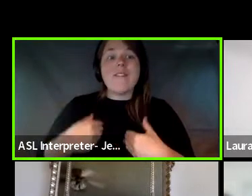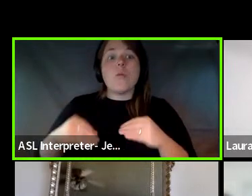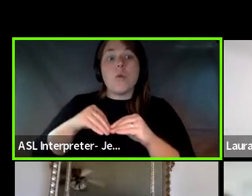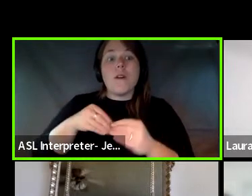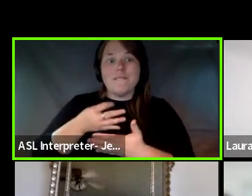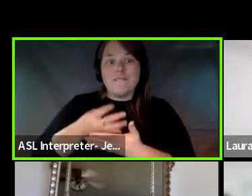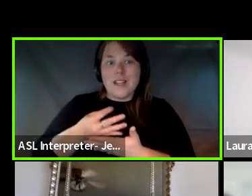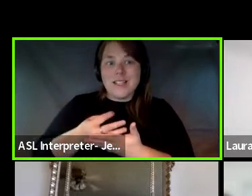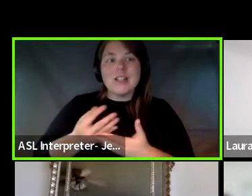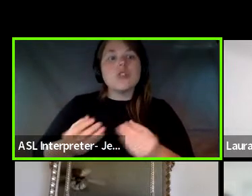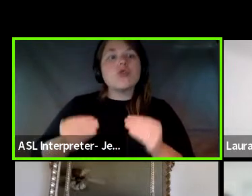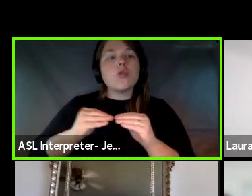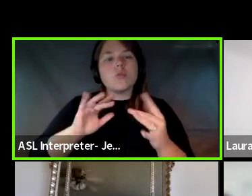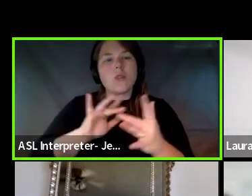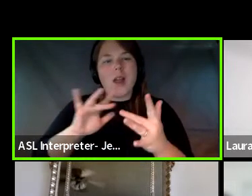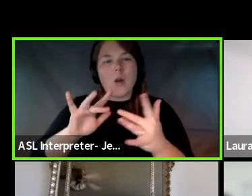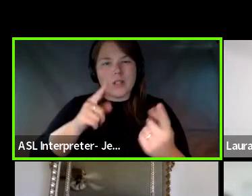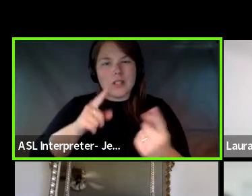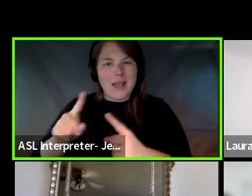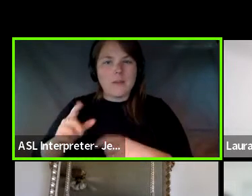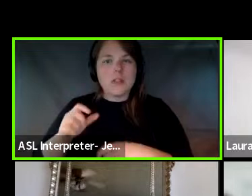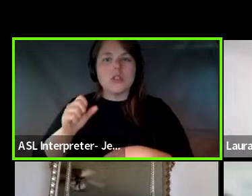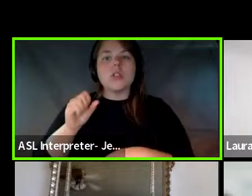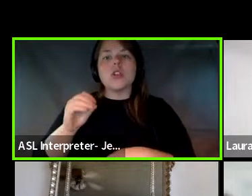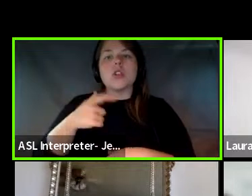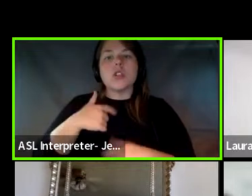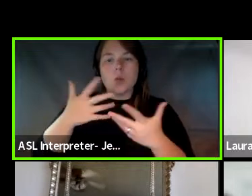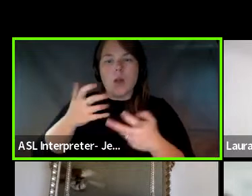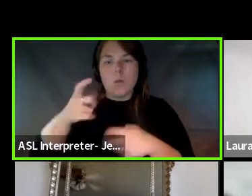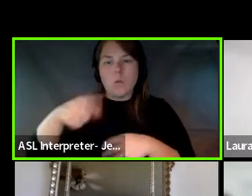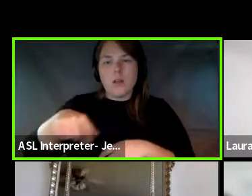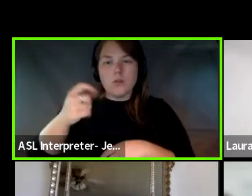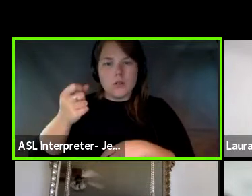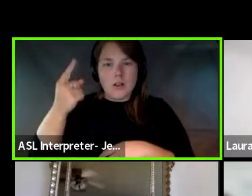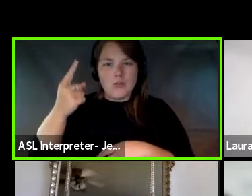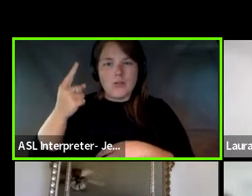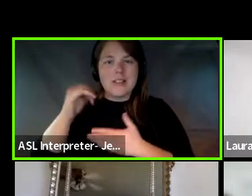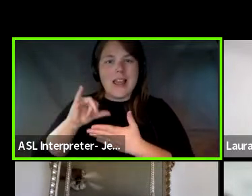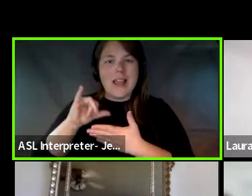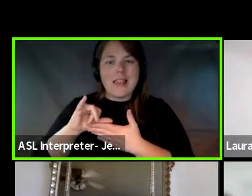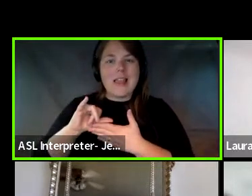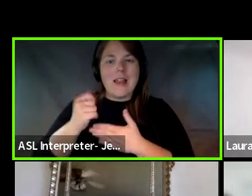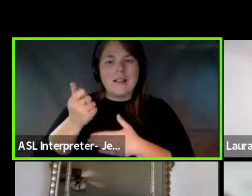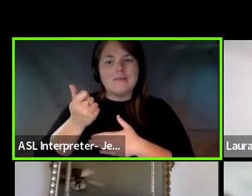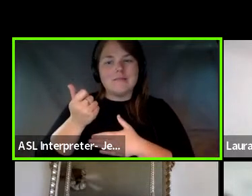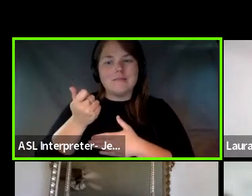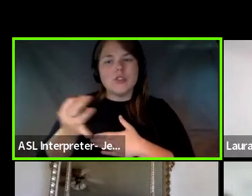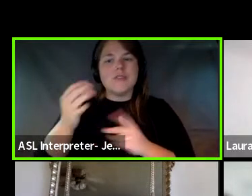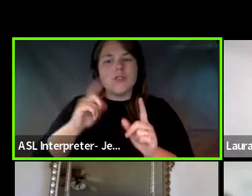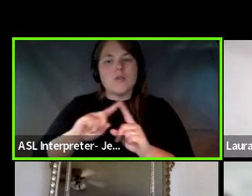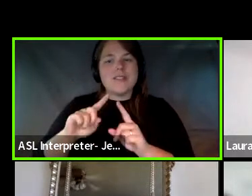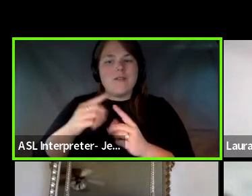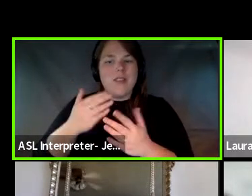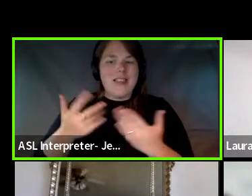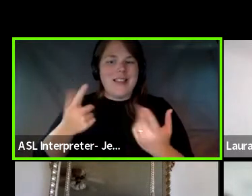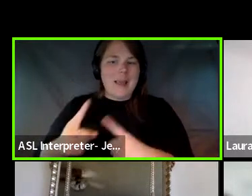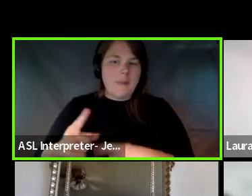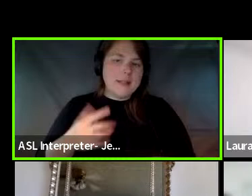more outreach that happens. So I just want folks to understand that kind of the couple of different things that can happen